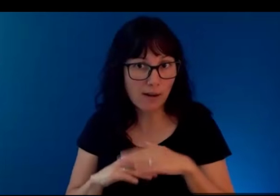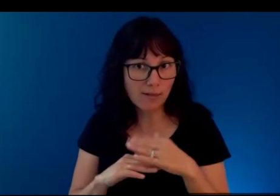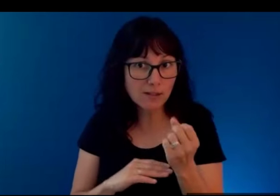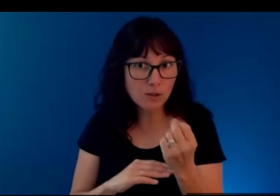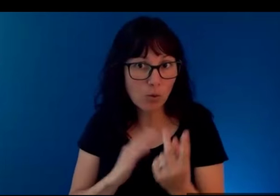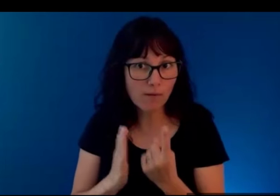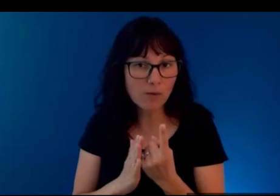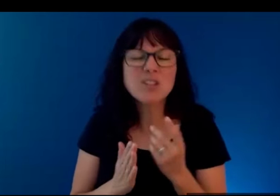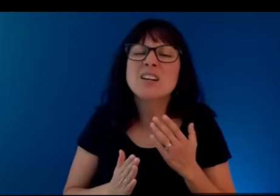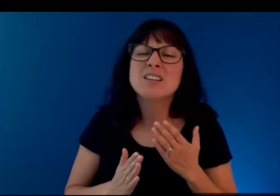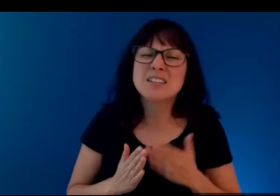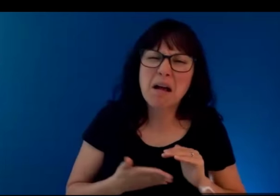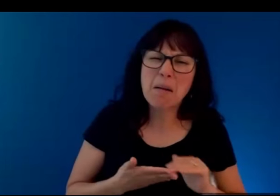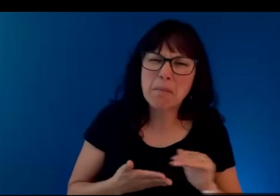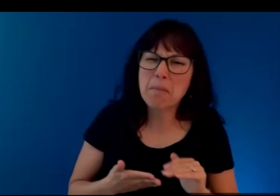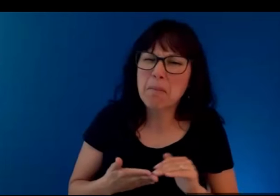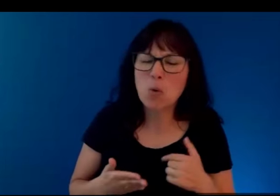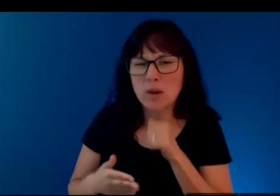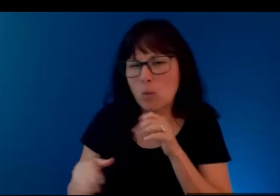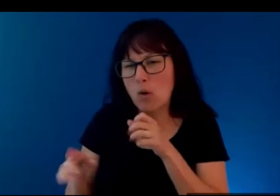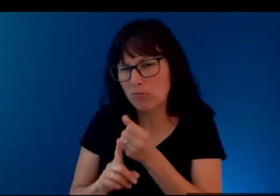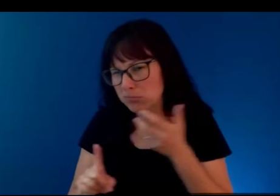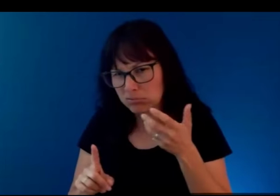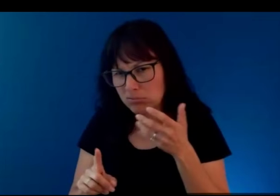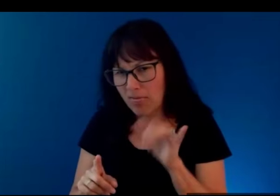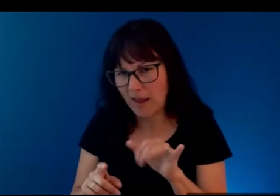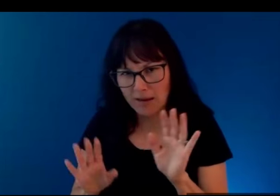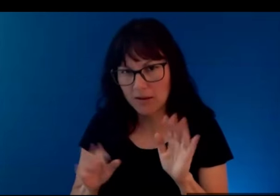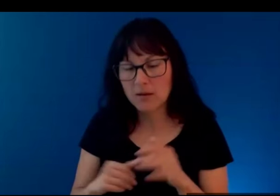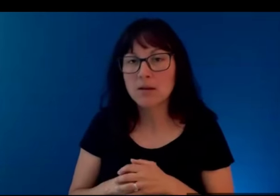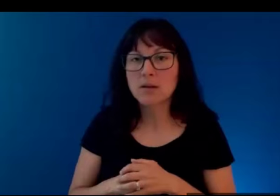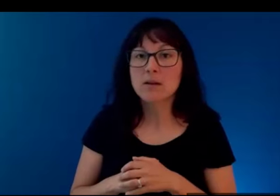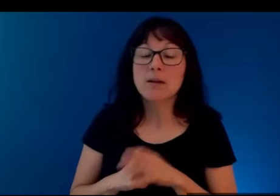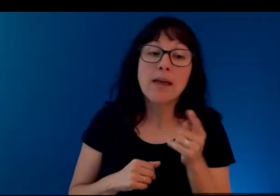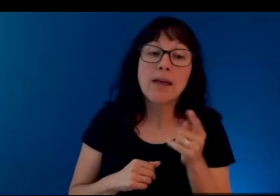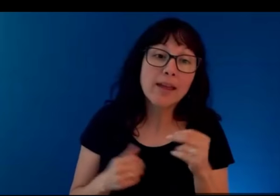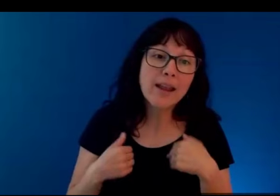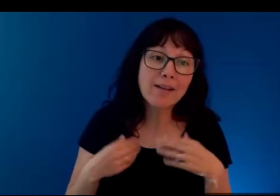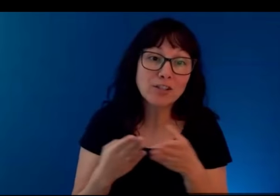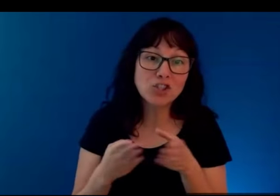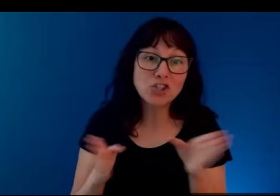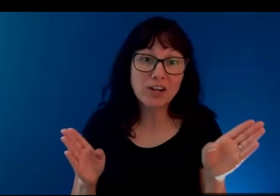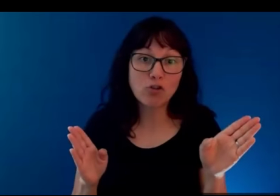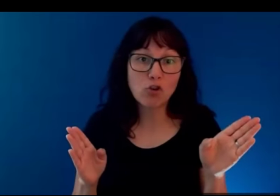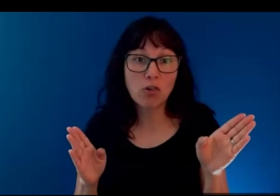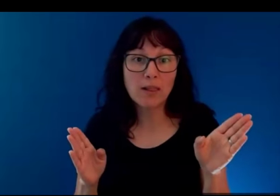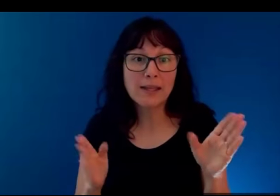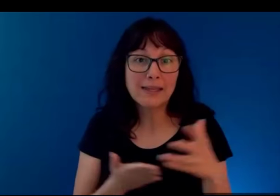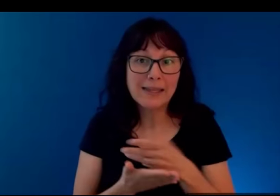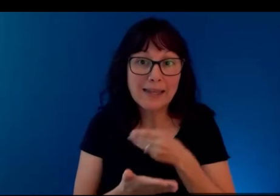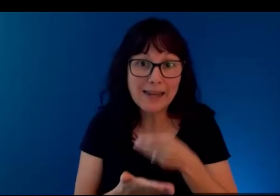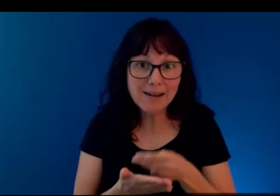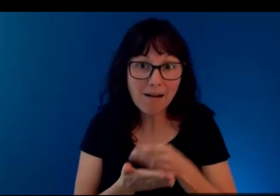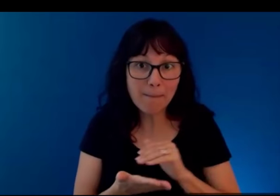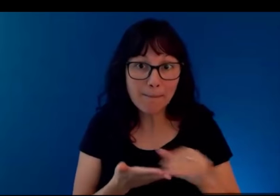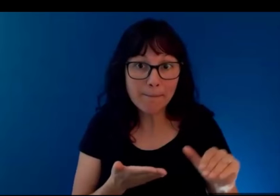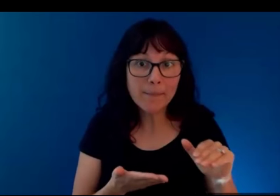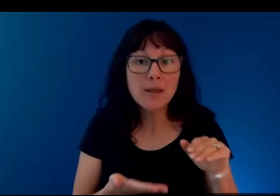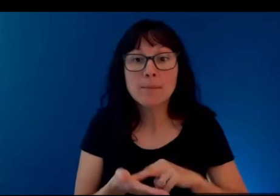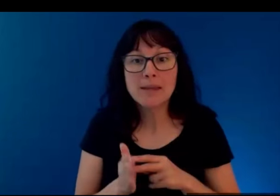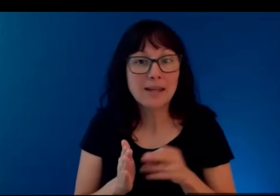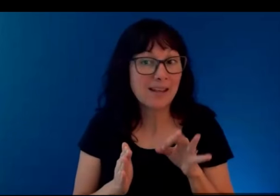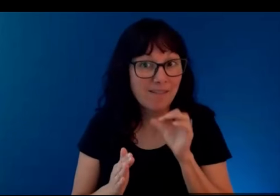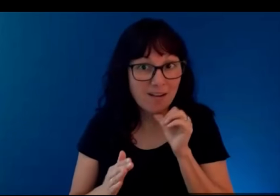are exceptions to that. We're not going to go over the exceptions today. And then there's the general income exclusion. If it's not applied in